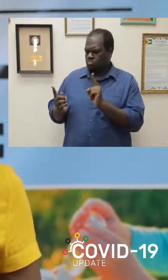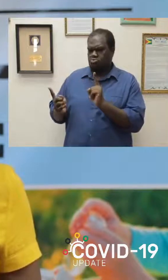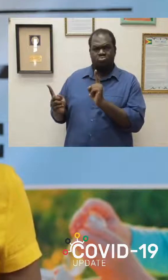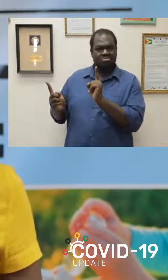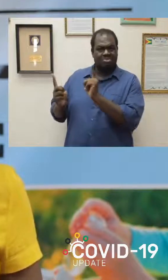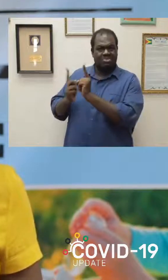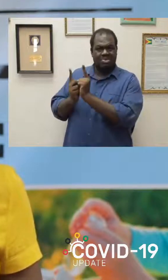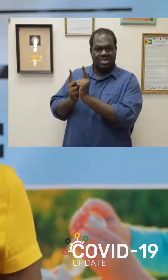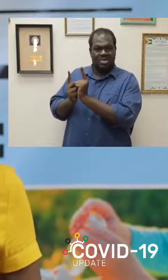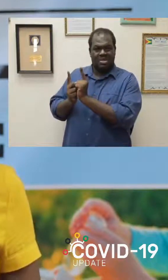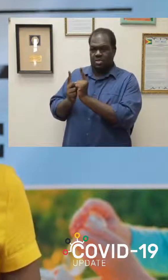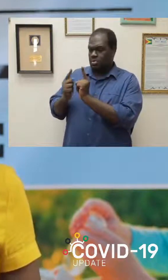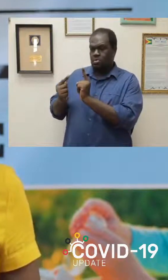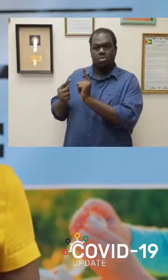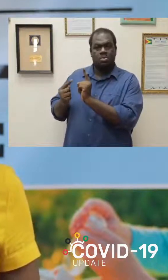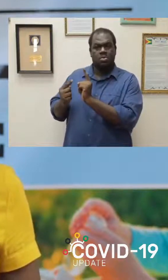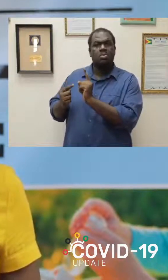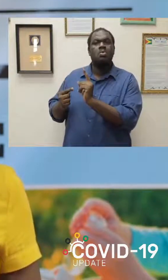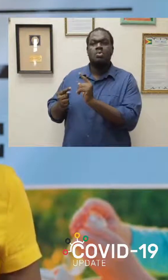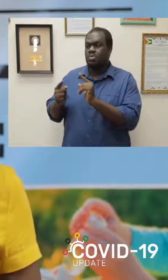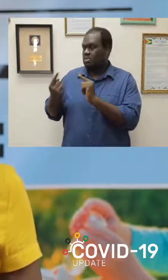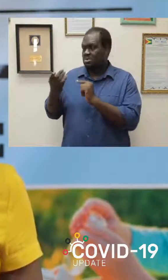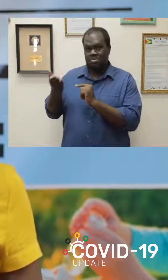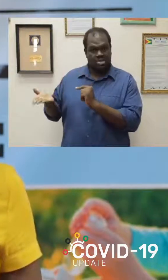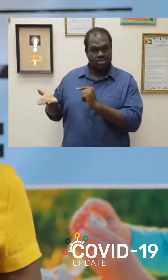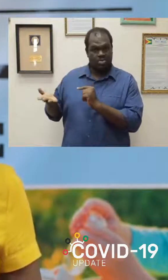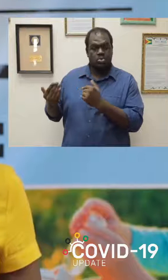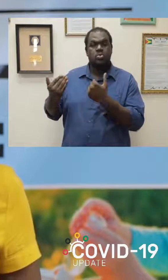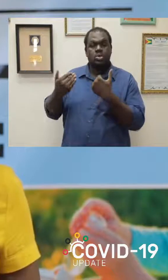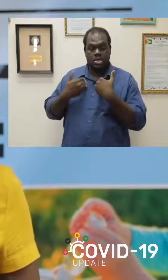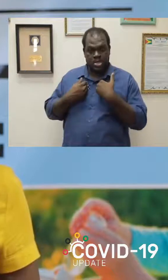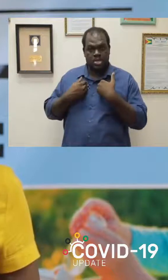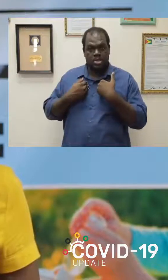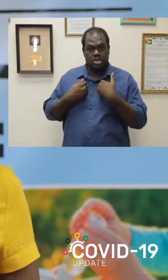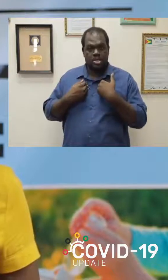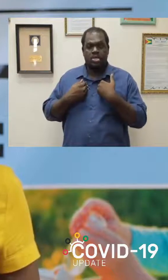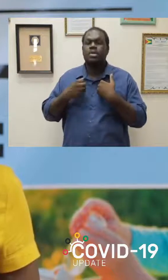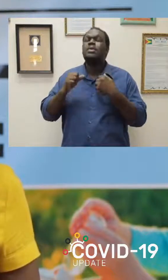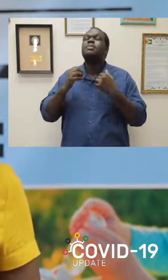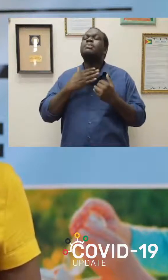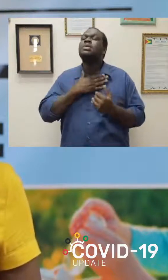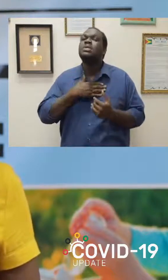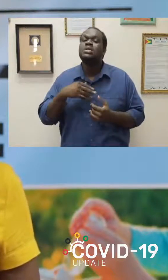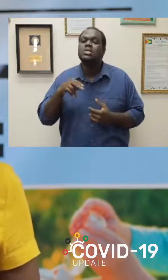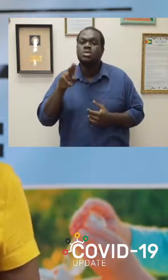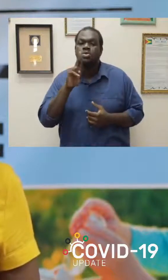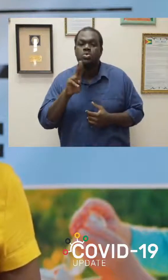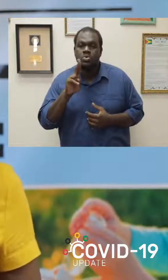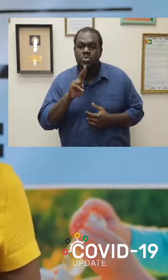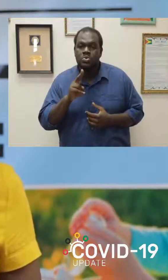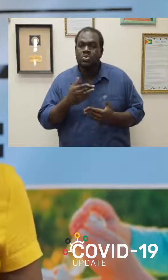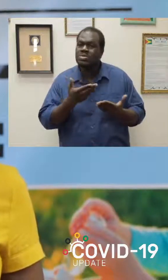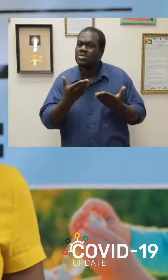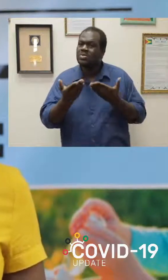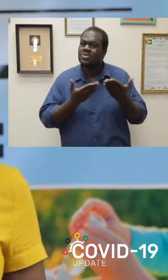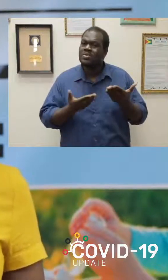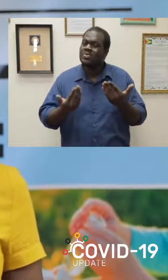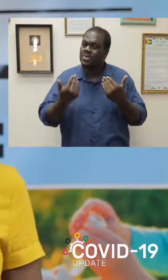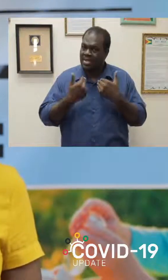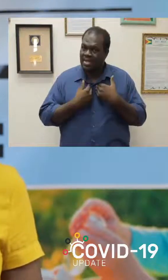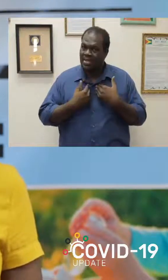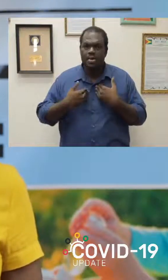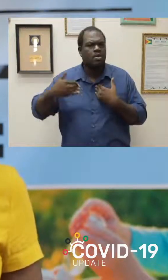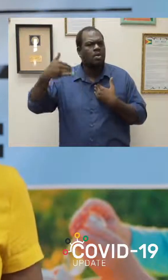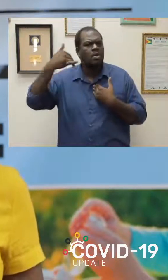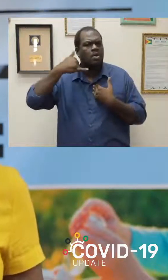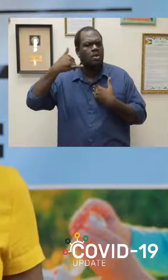that you utilize the services available to you and call the hotline. Make contact with your health